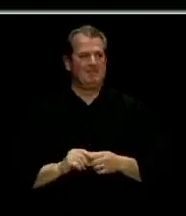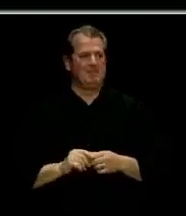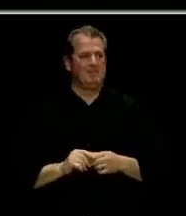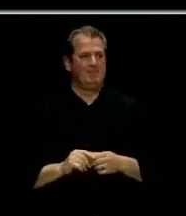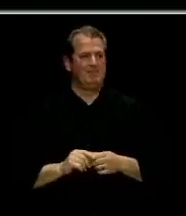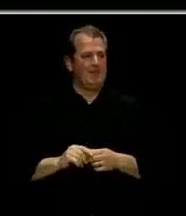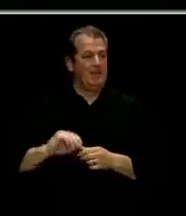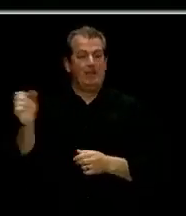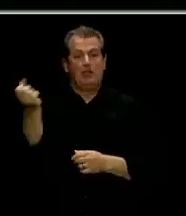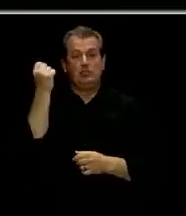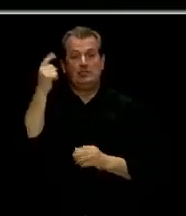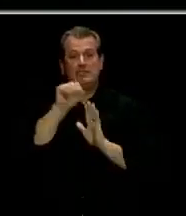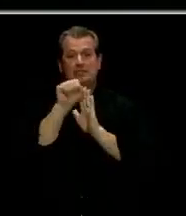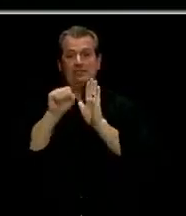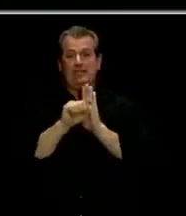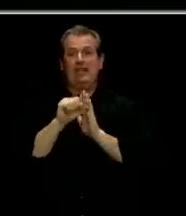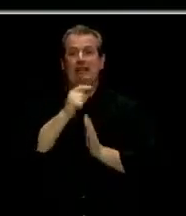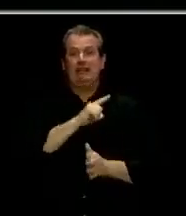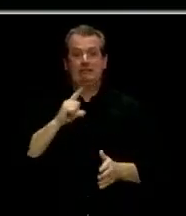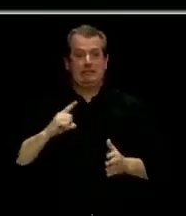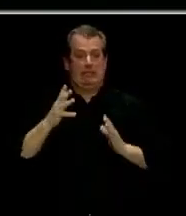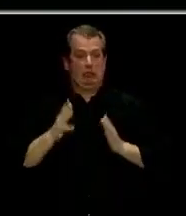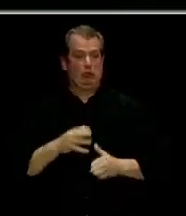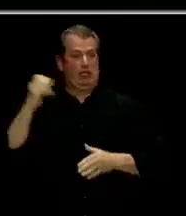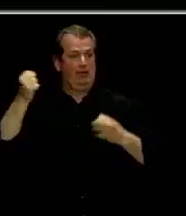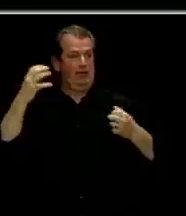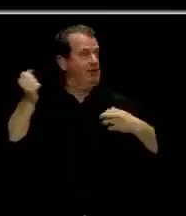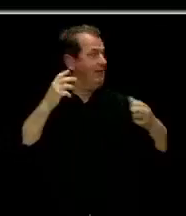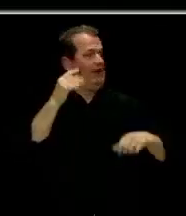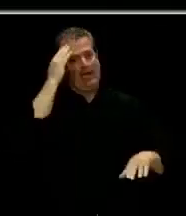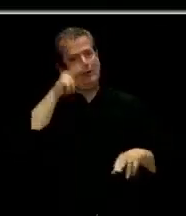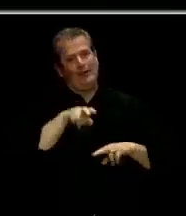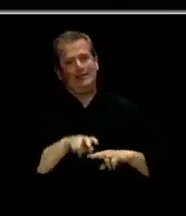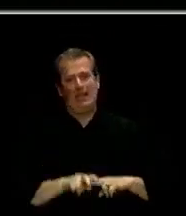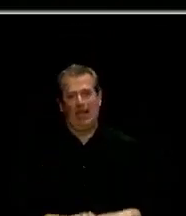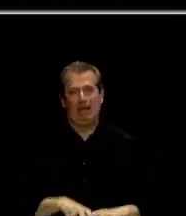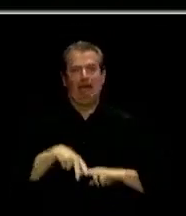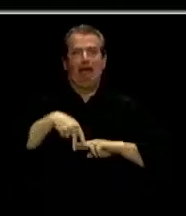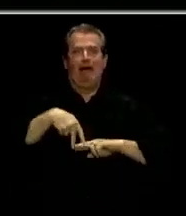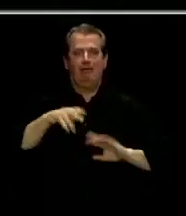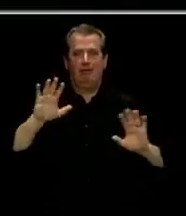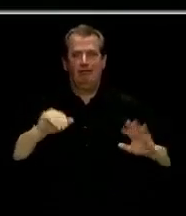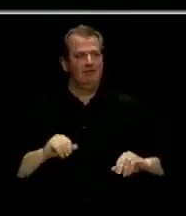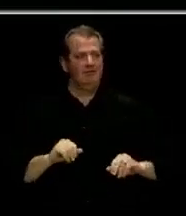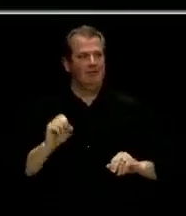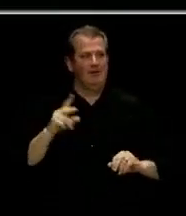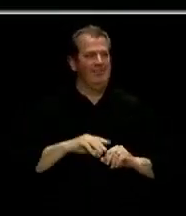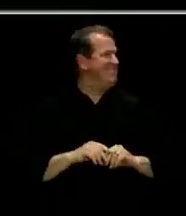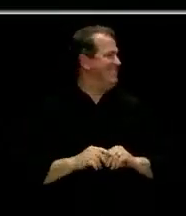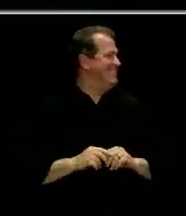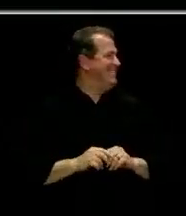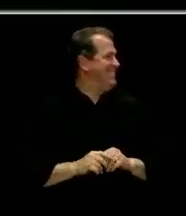So as the state legislators leave the stage, I know you just sat down and I'm going to ask you to get up, right? Am I